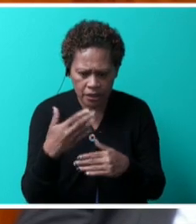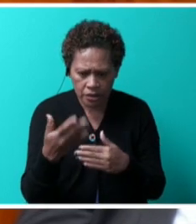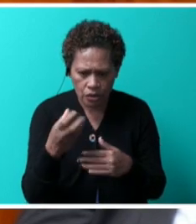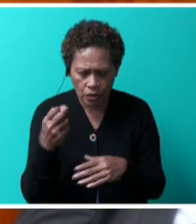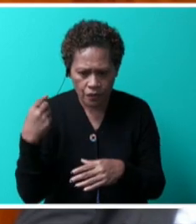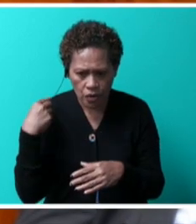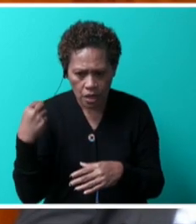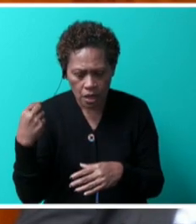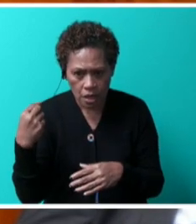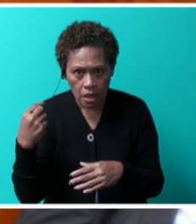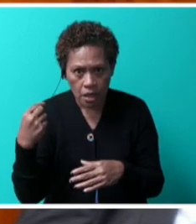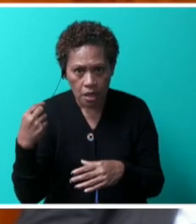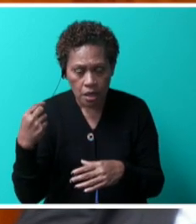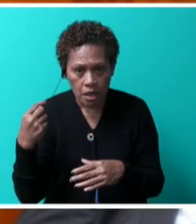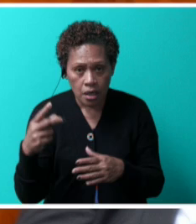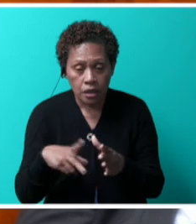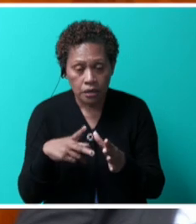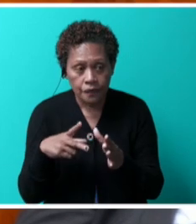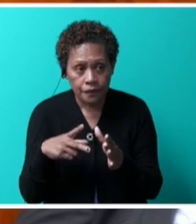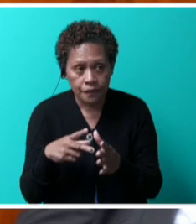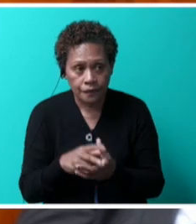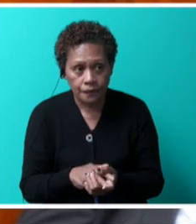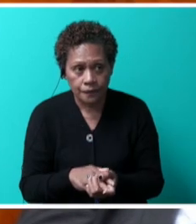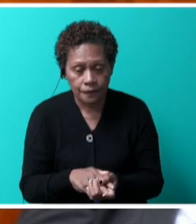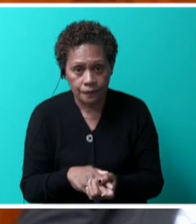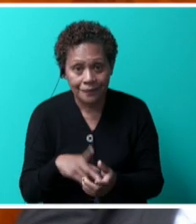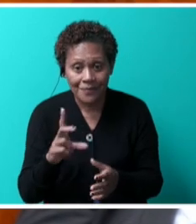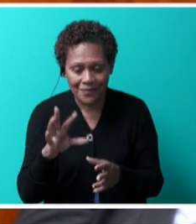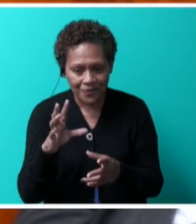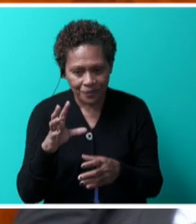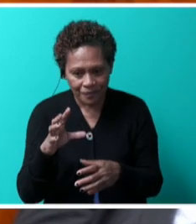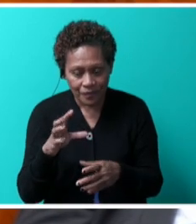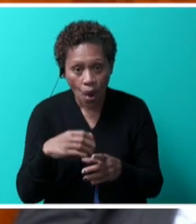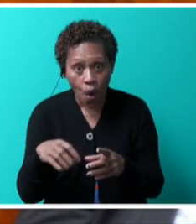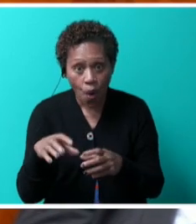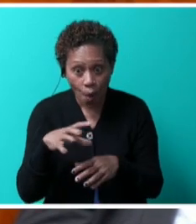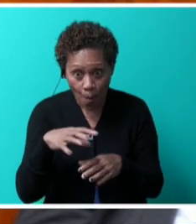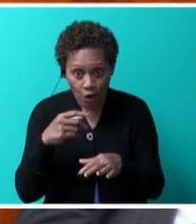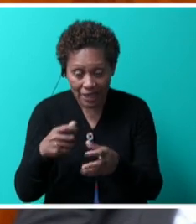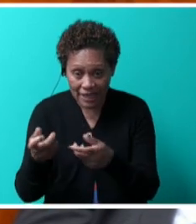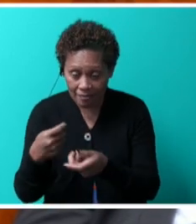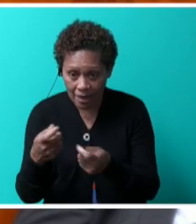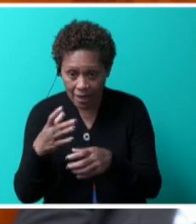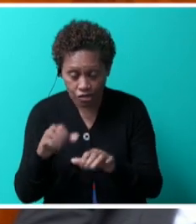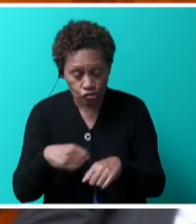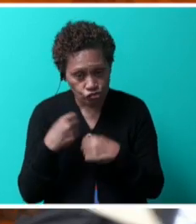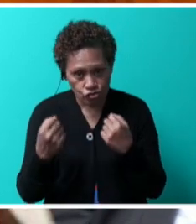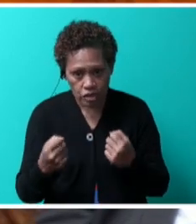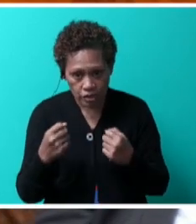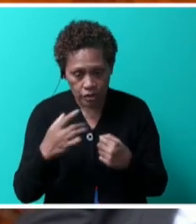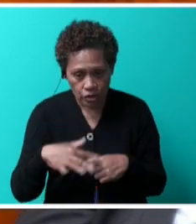volatility in any single commodity market, thereby strengthening overall livelihood